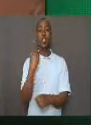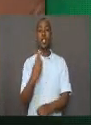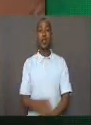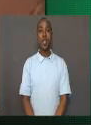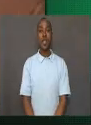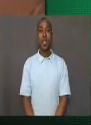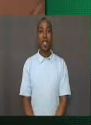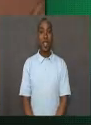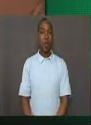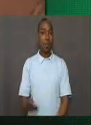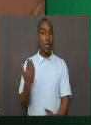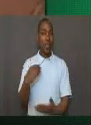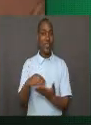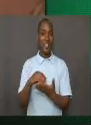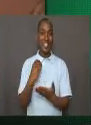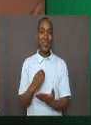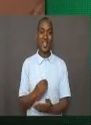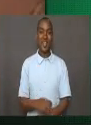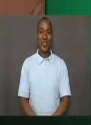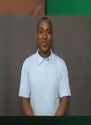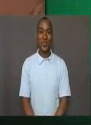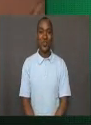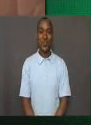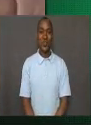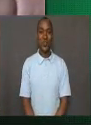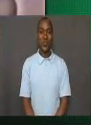As we learned in our last lesson,